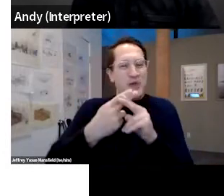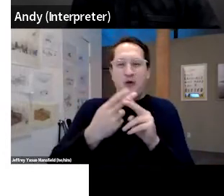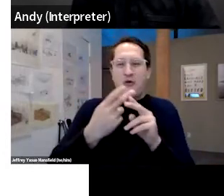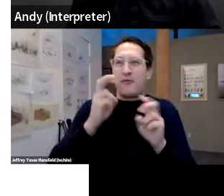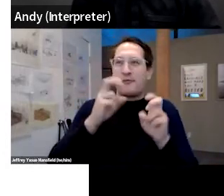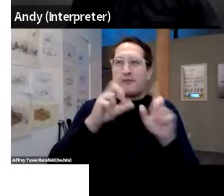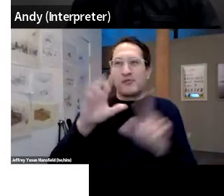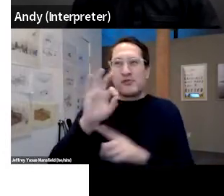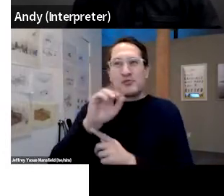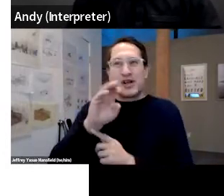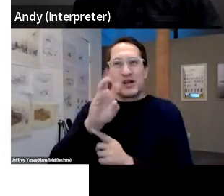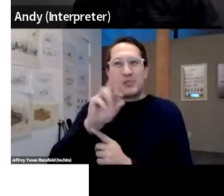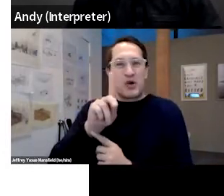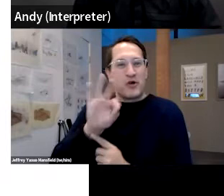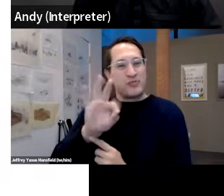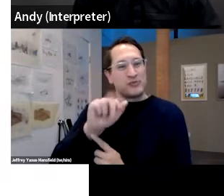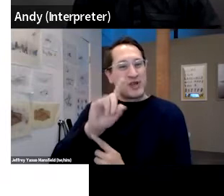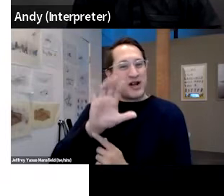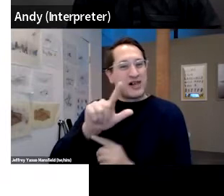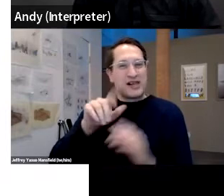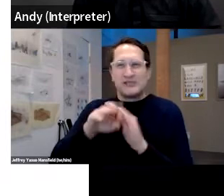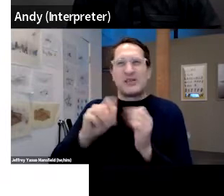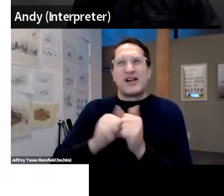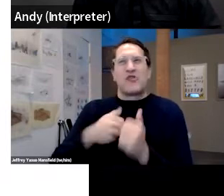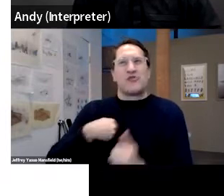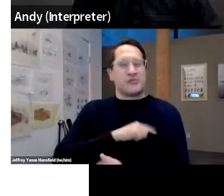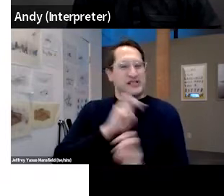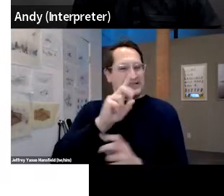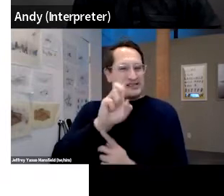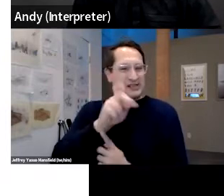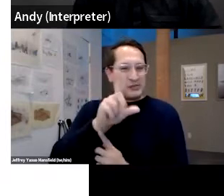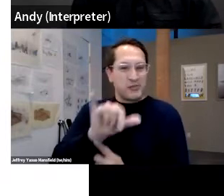just a collaboration as we sort of think through frameworks